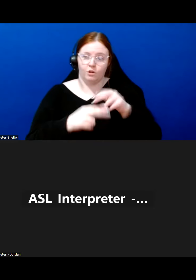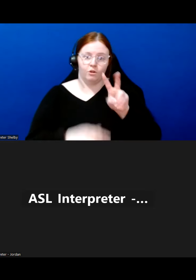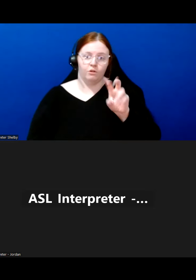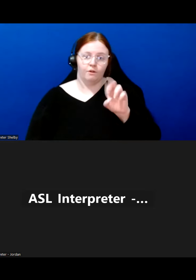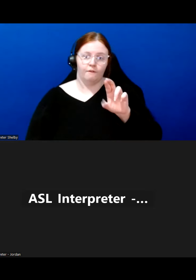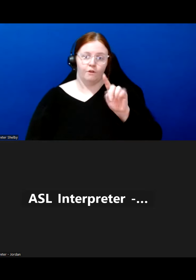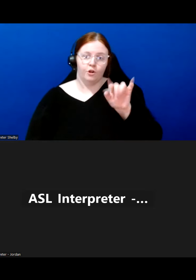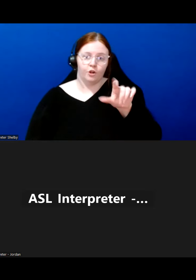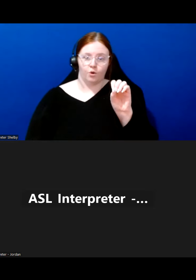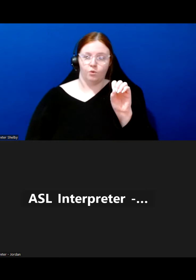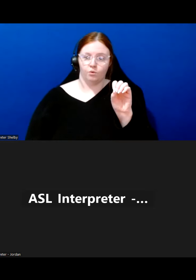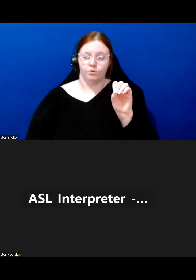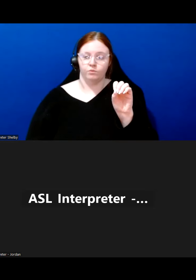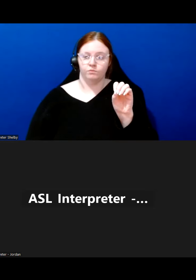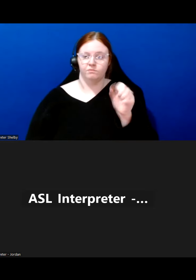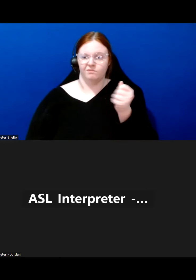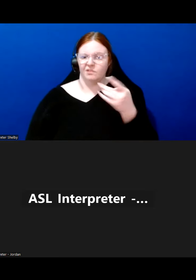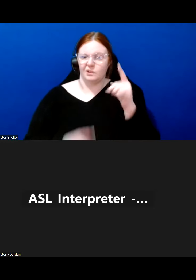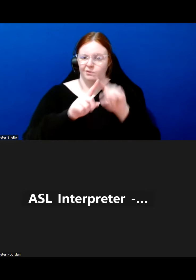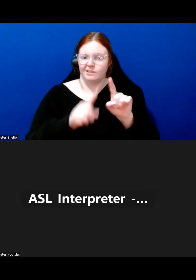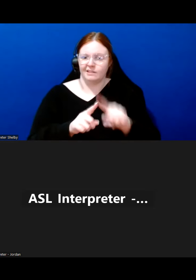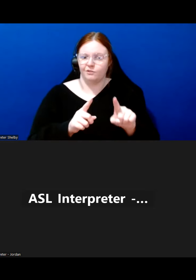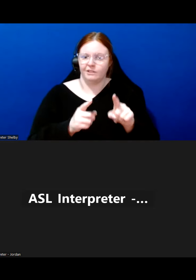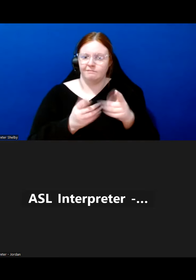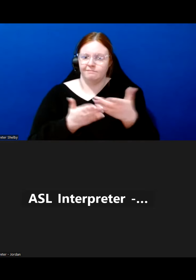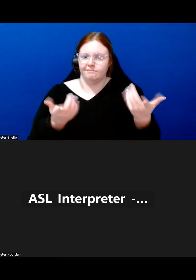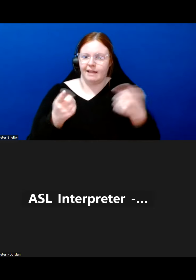through a couple different conditions in there.